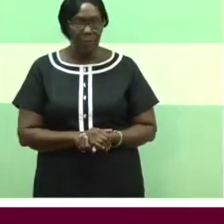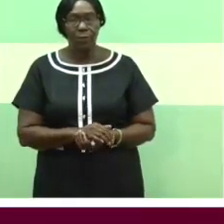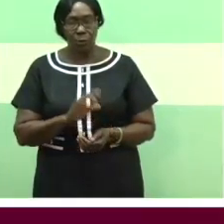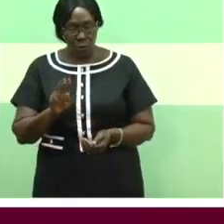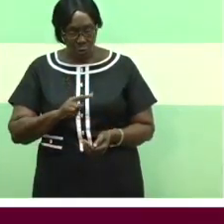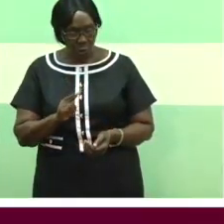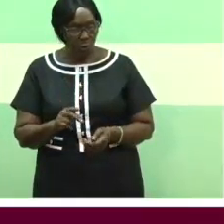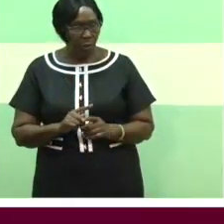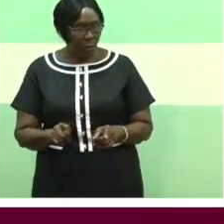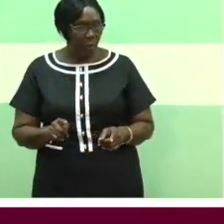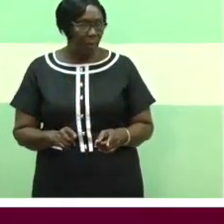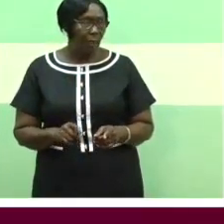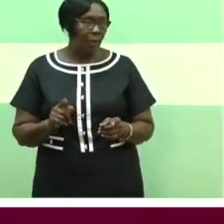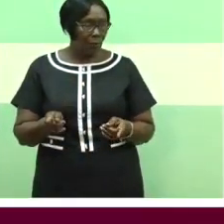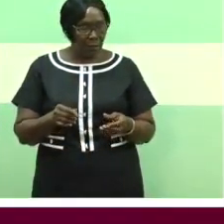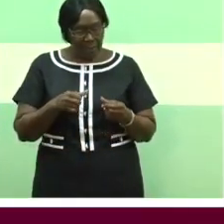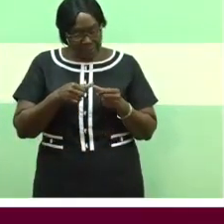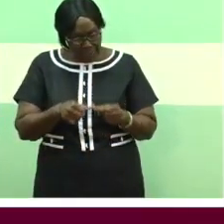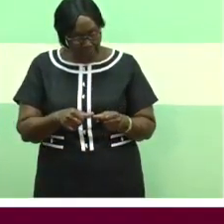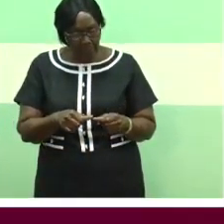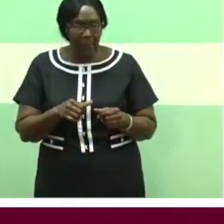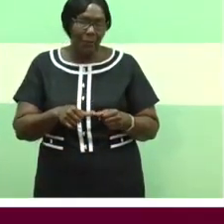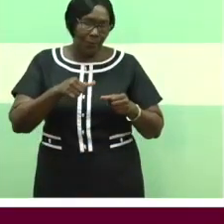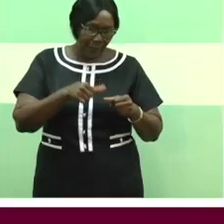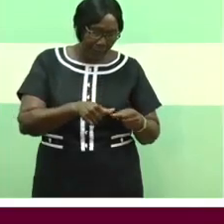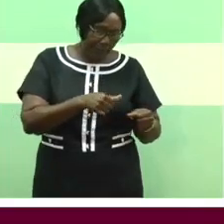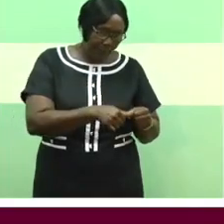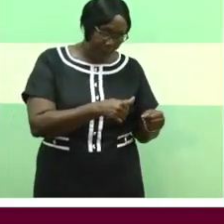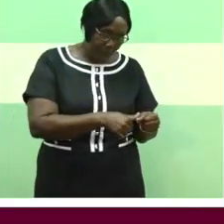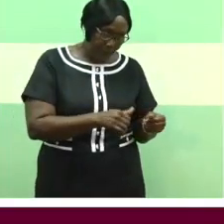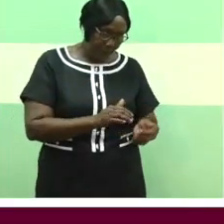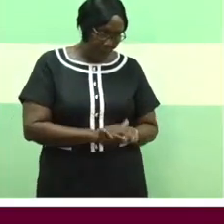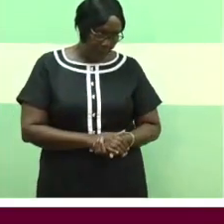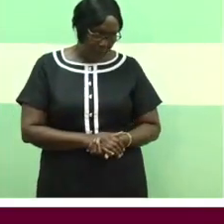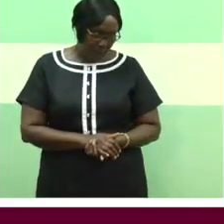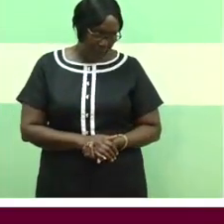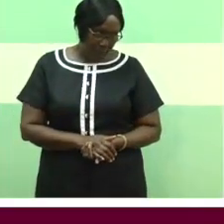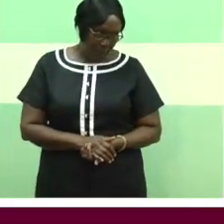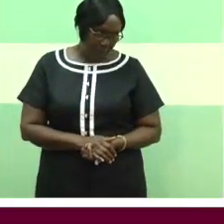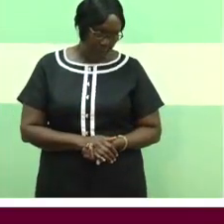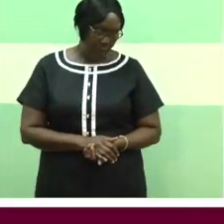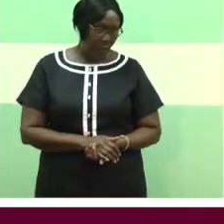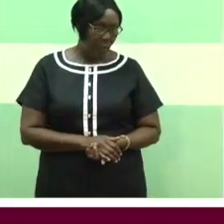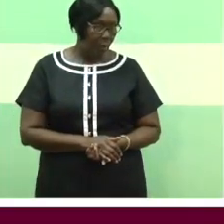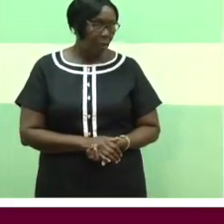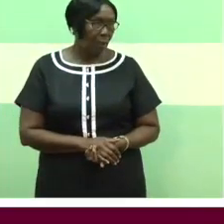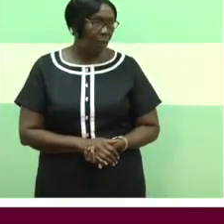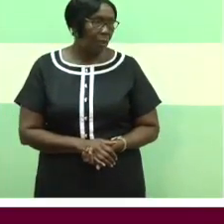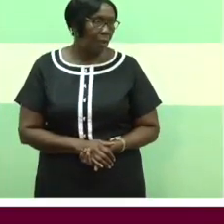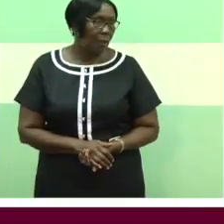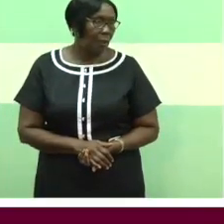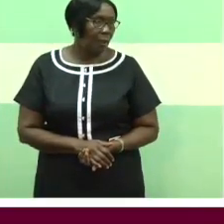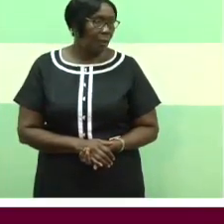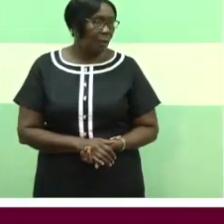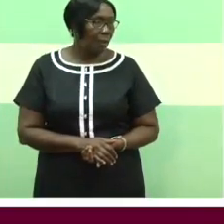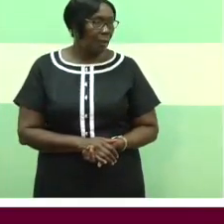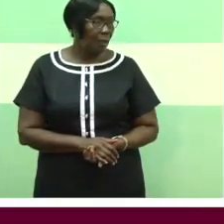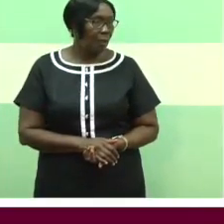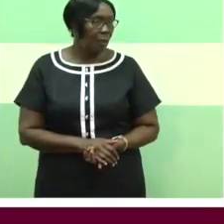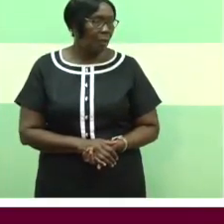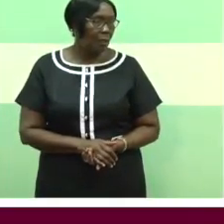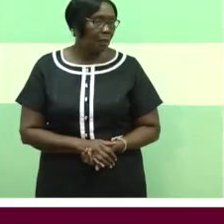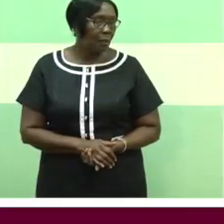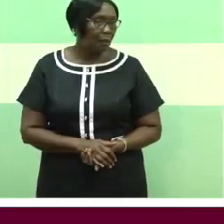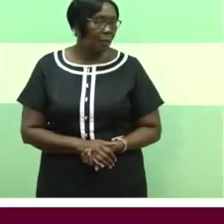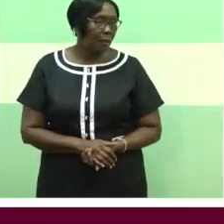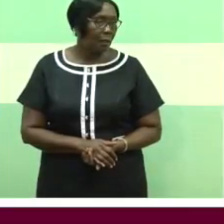on, or you can use your masking tape. Right, so with the masking tape, because not everyone will have a glue stick,